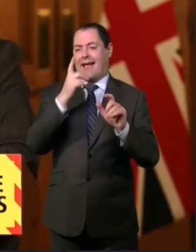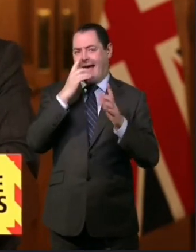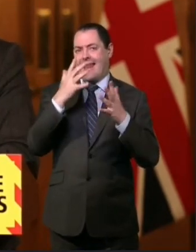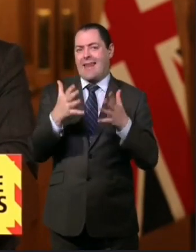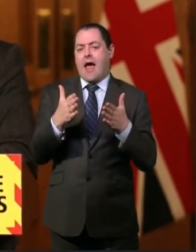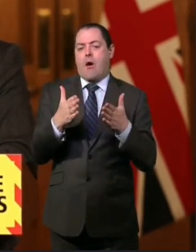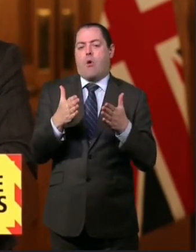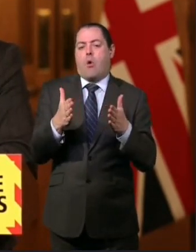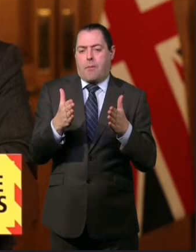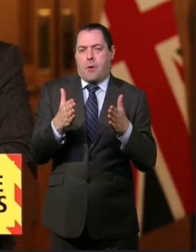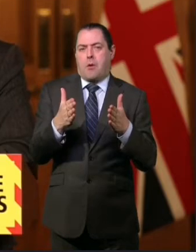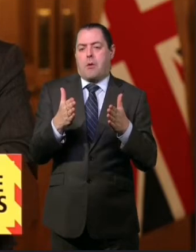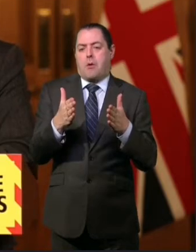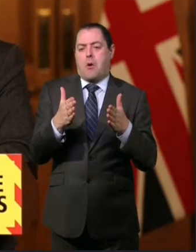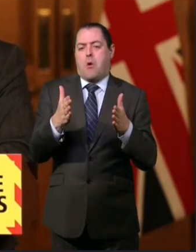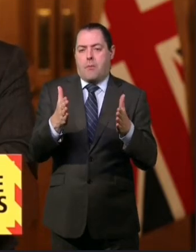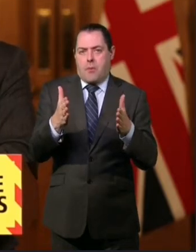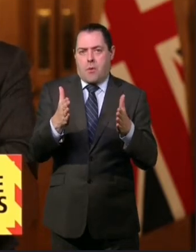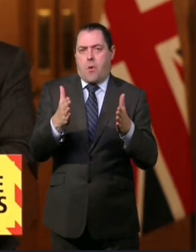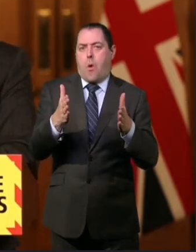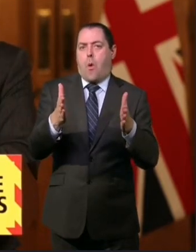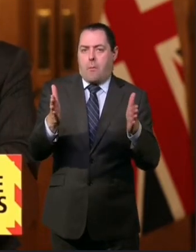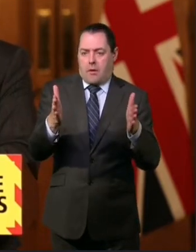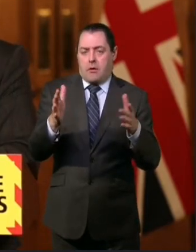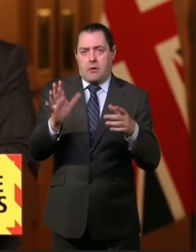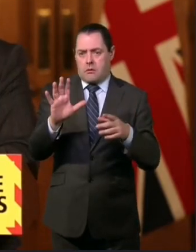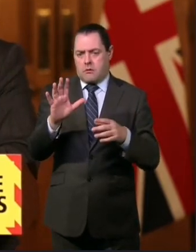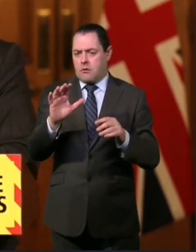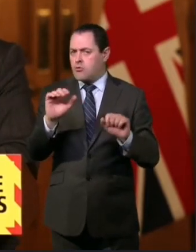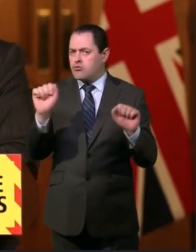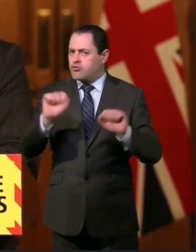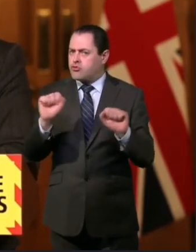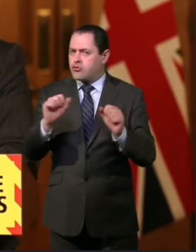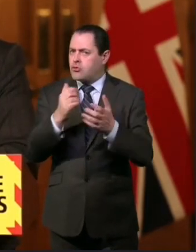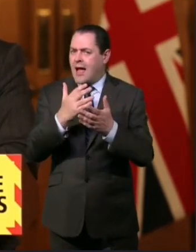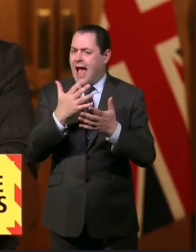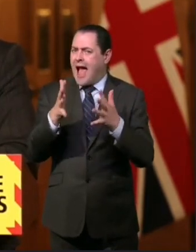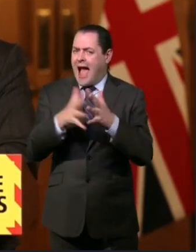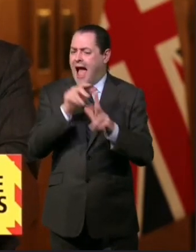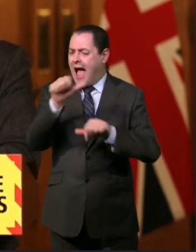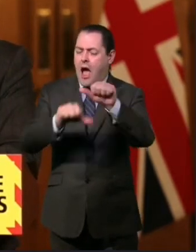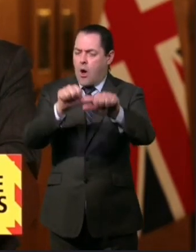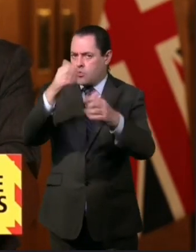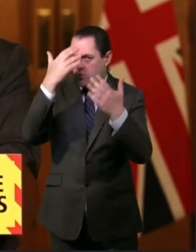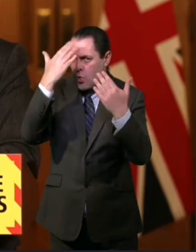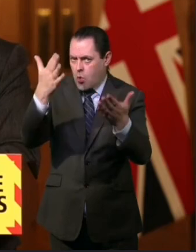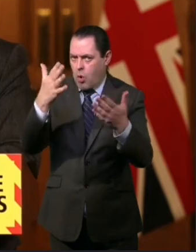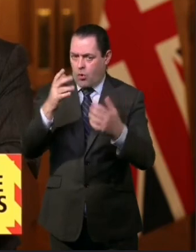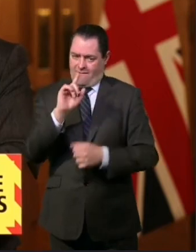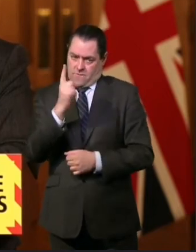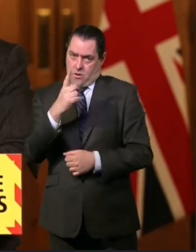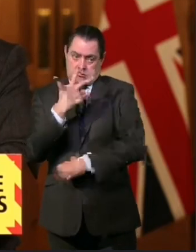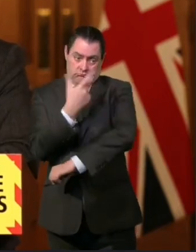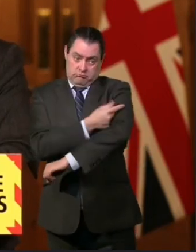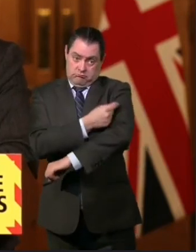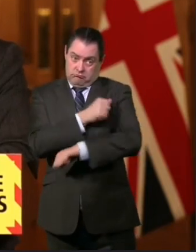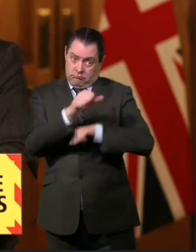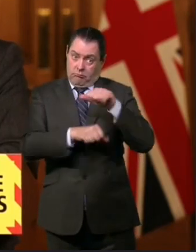go well. It depends on there being no further discoveries about what new variants can